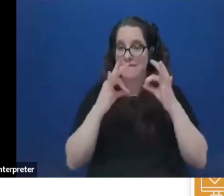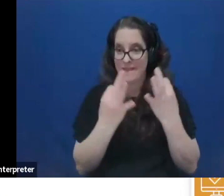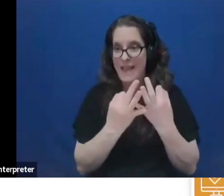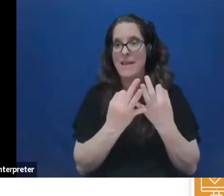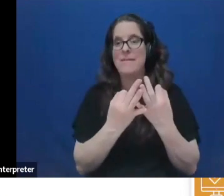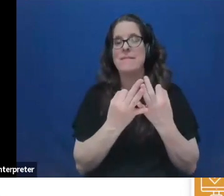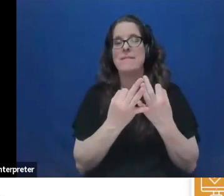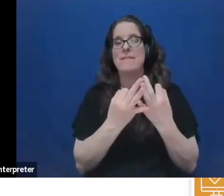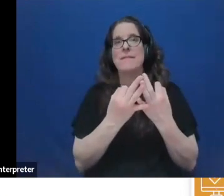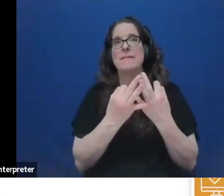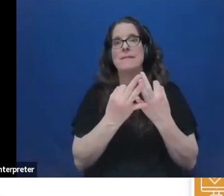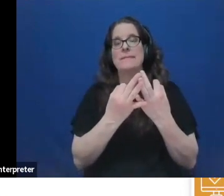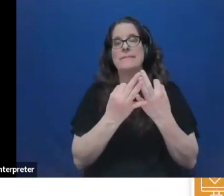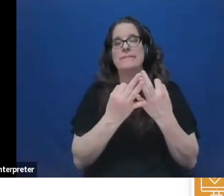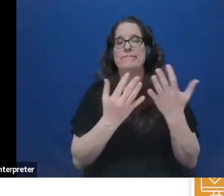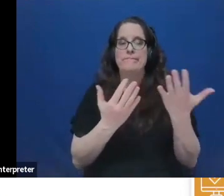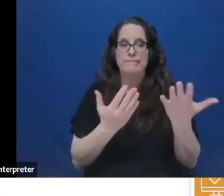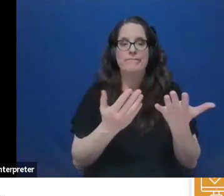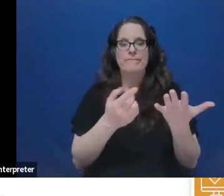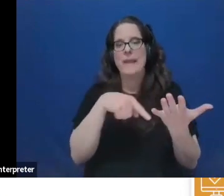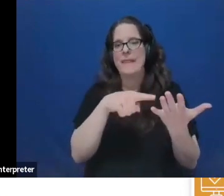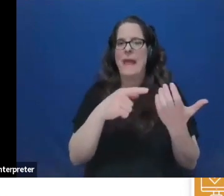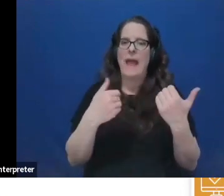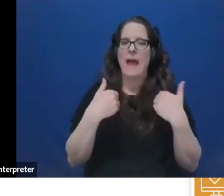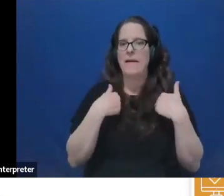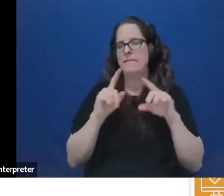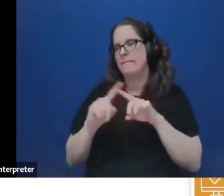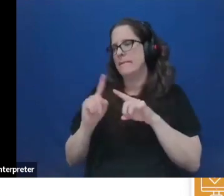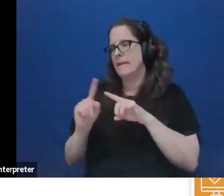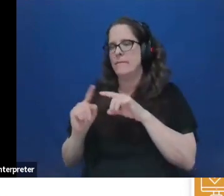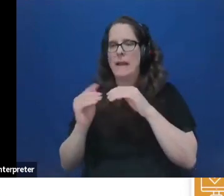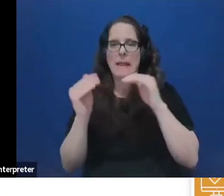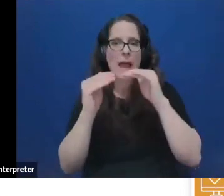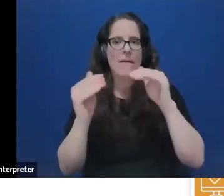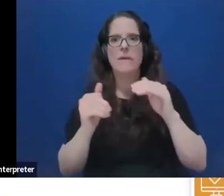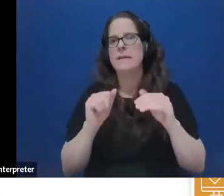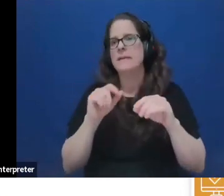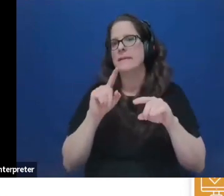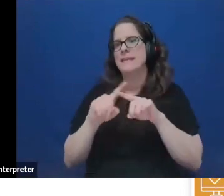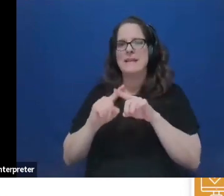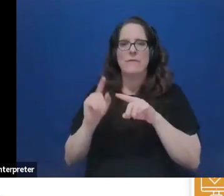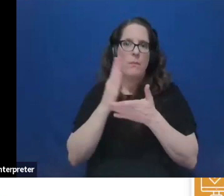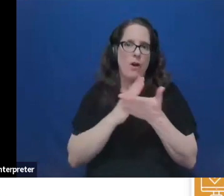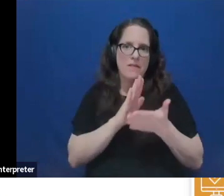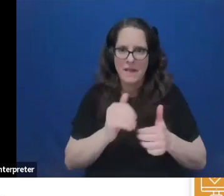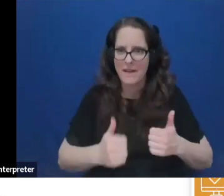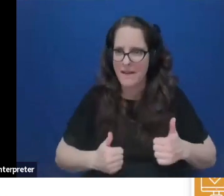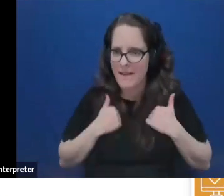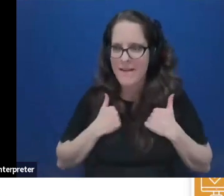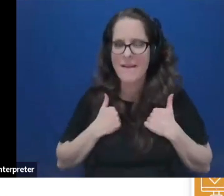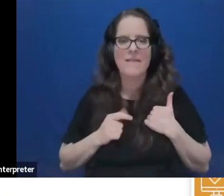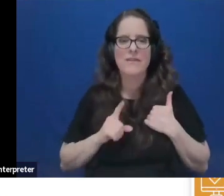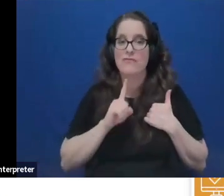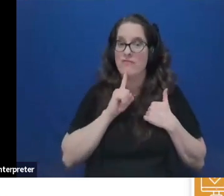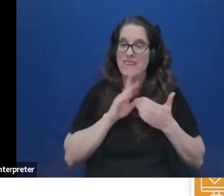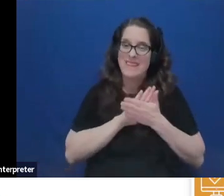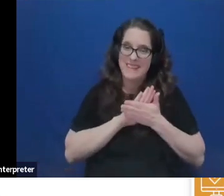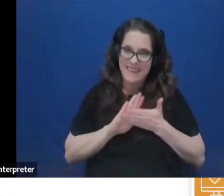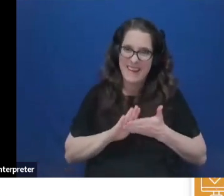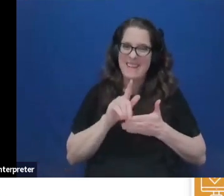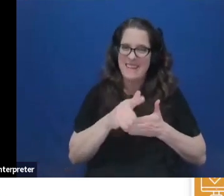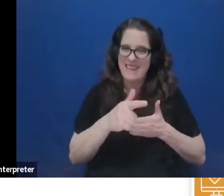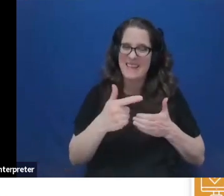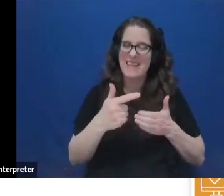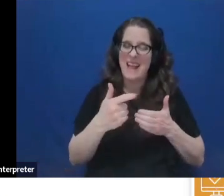are, kind of on different levels and different stages of their lives. And so this is really nice that there's